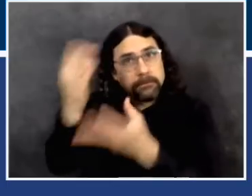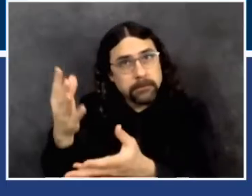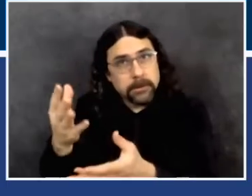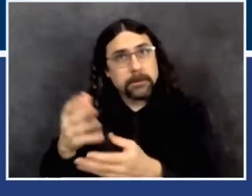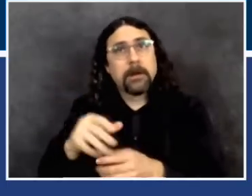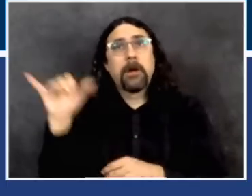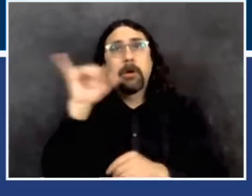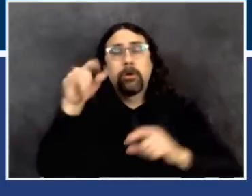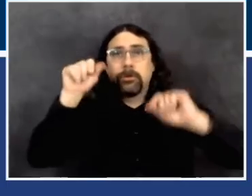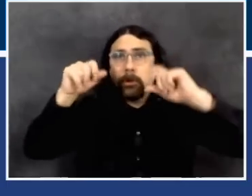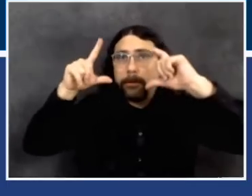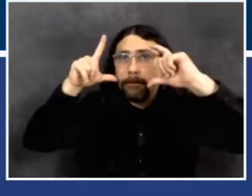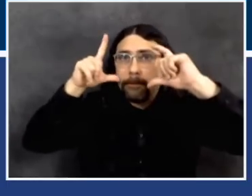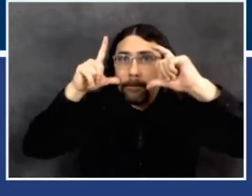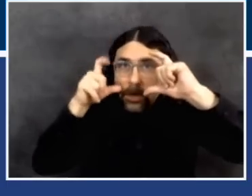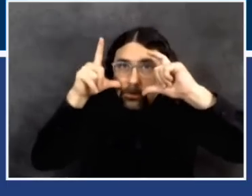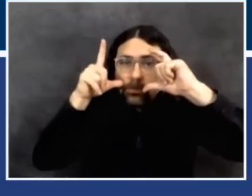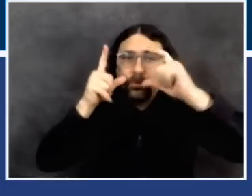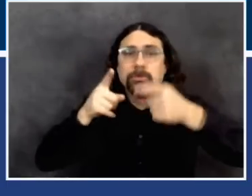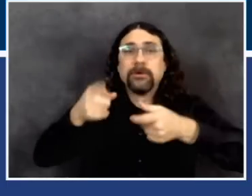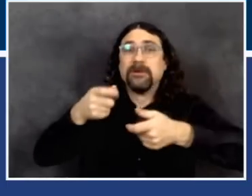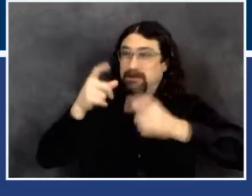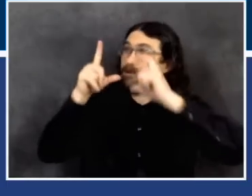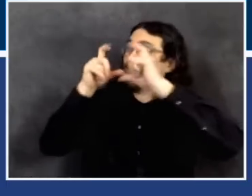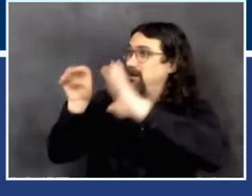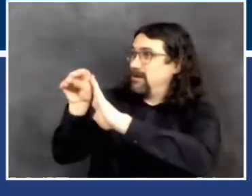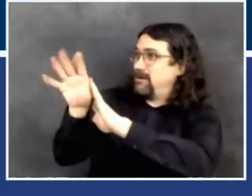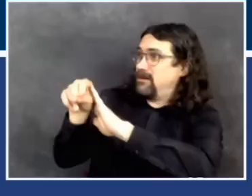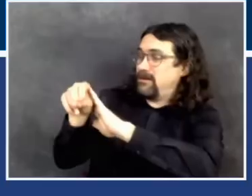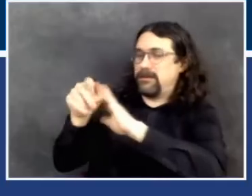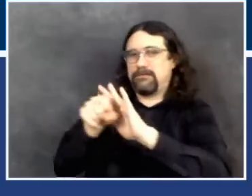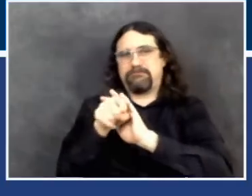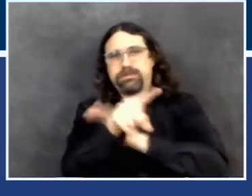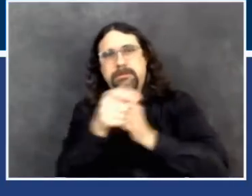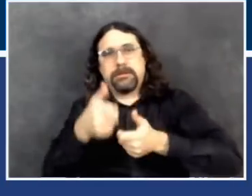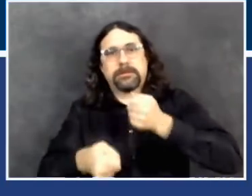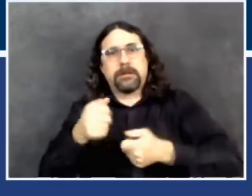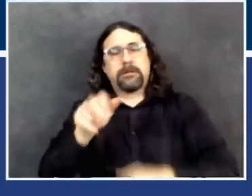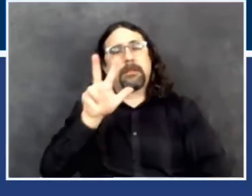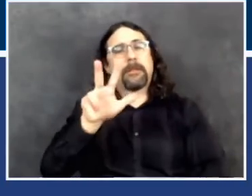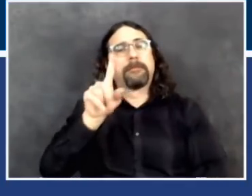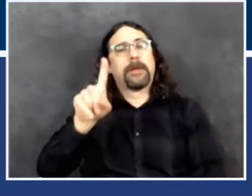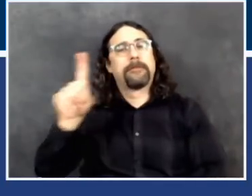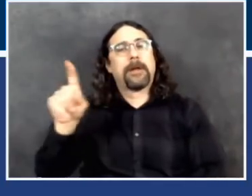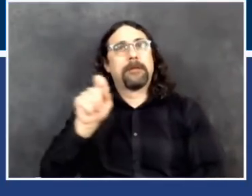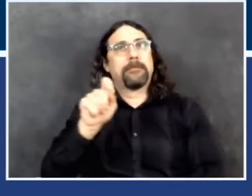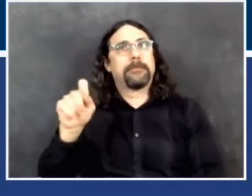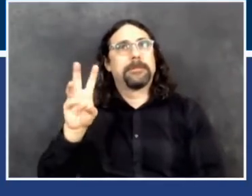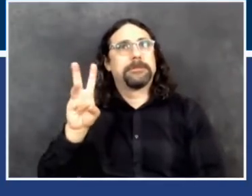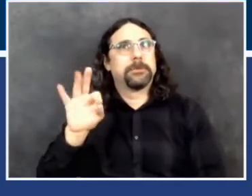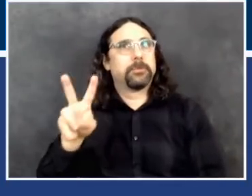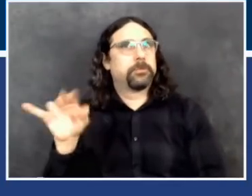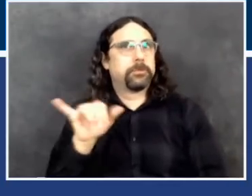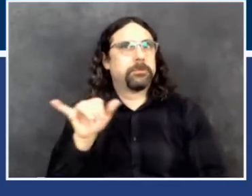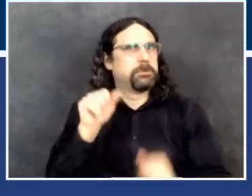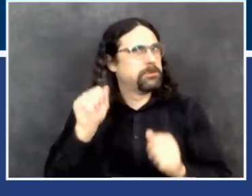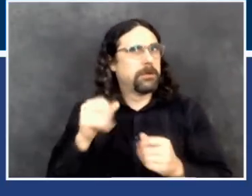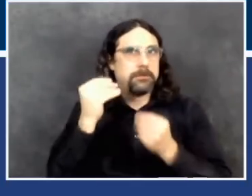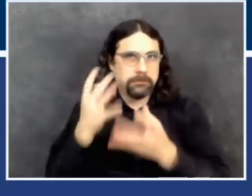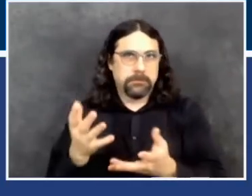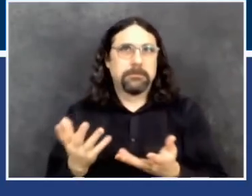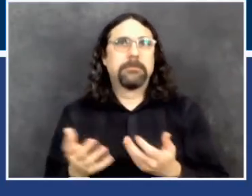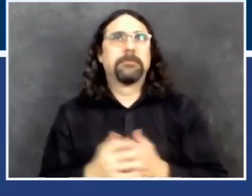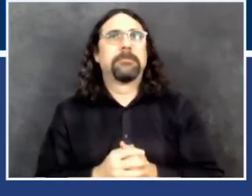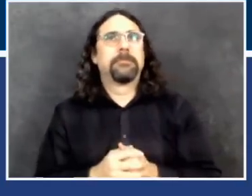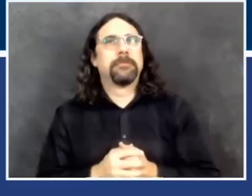with terrorism, no one doubted that it was right, if you saw something, to call it in immediately. Well, this is